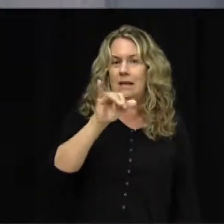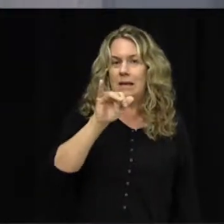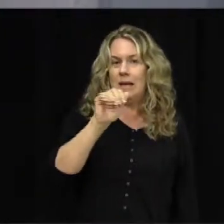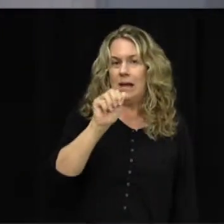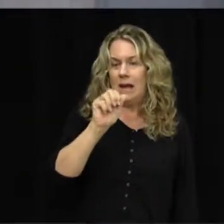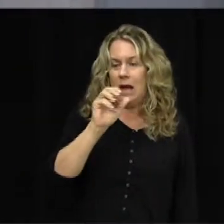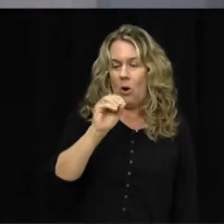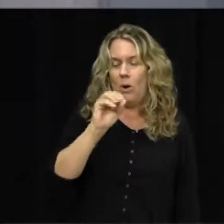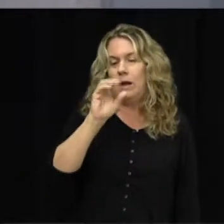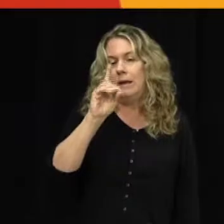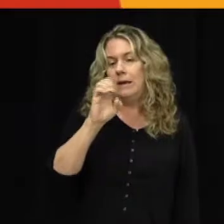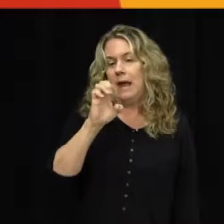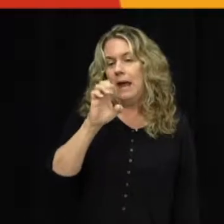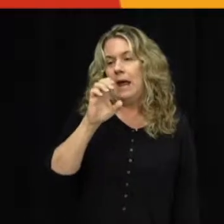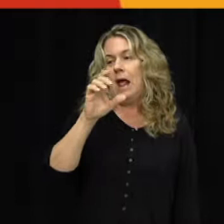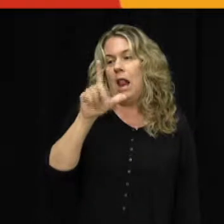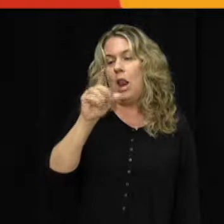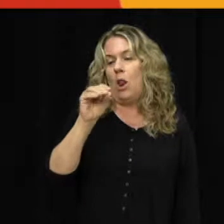los Muertos.